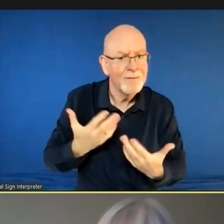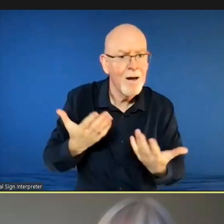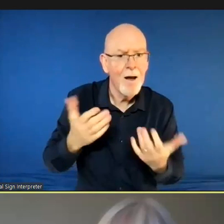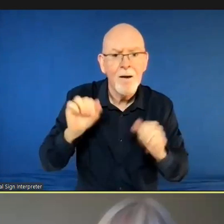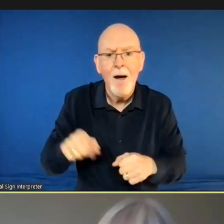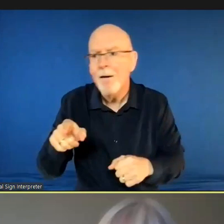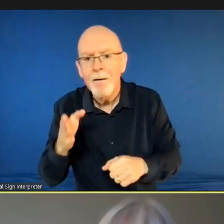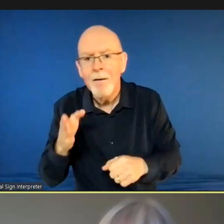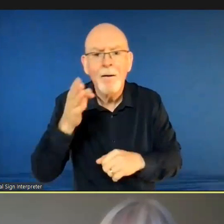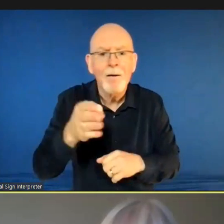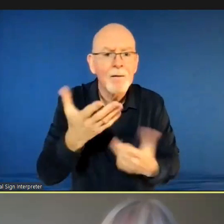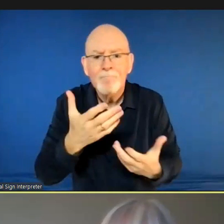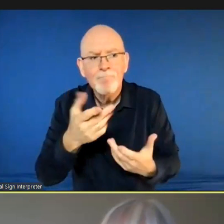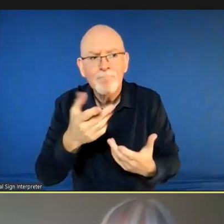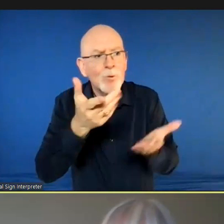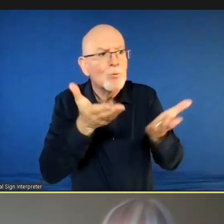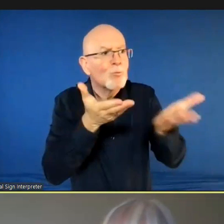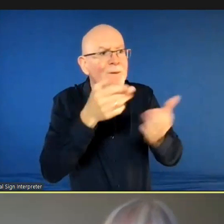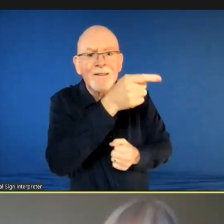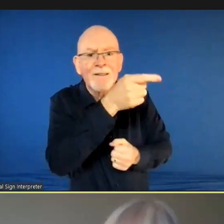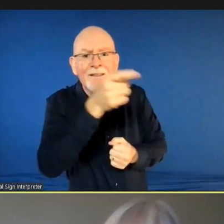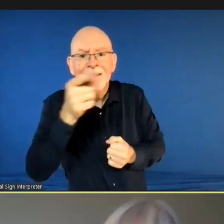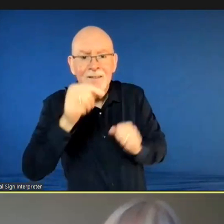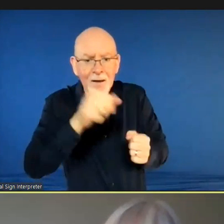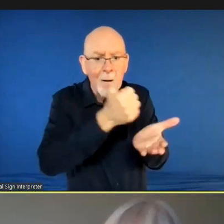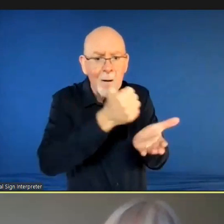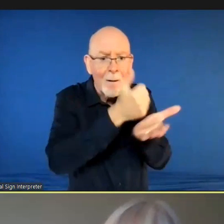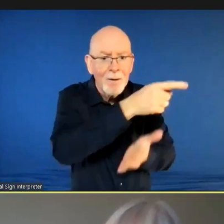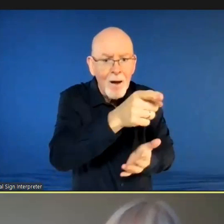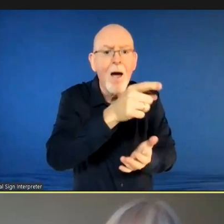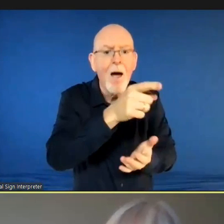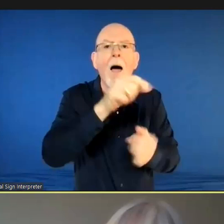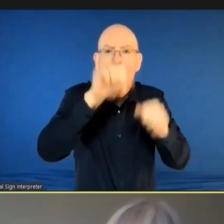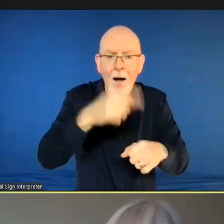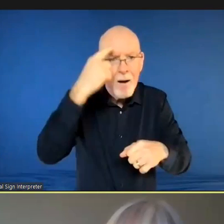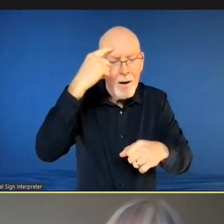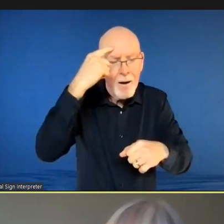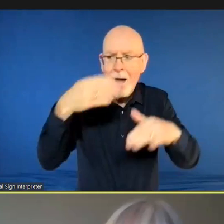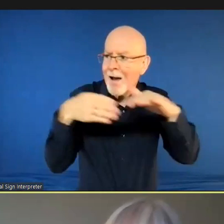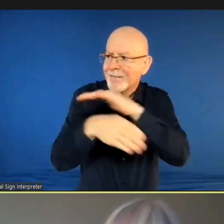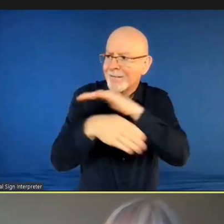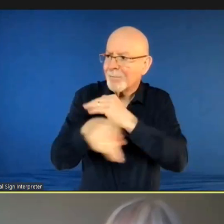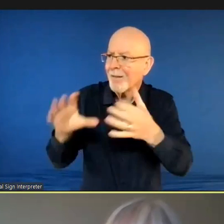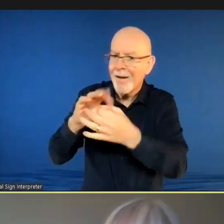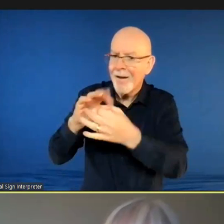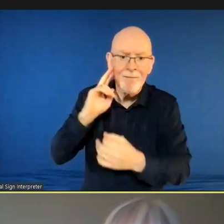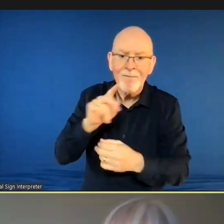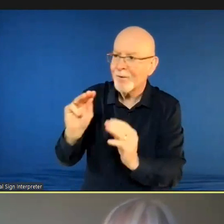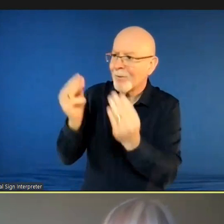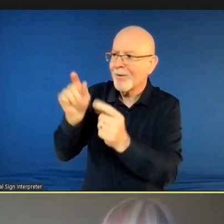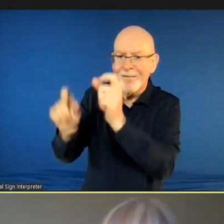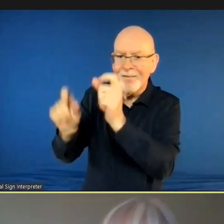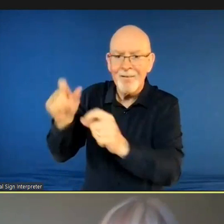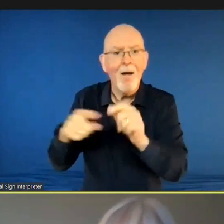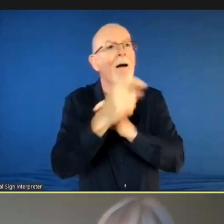people. In both East Africa and South Asia, many of our projects have helped young